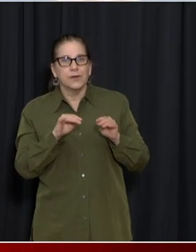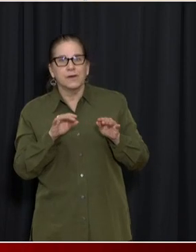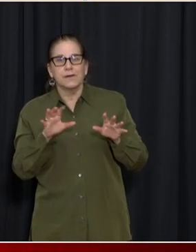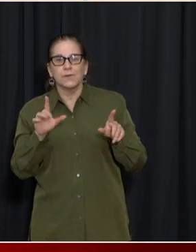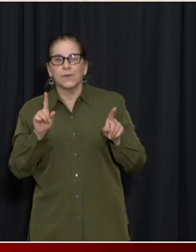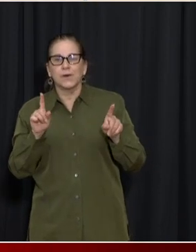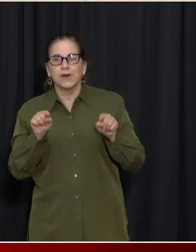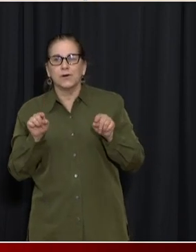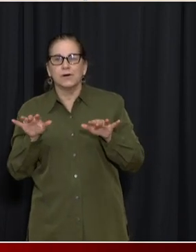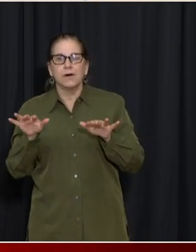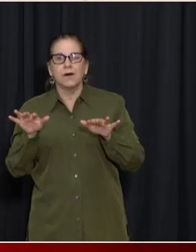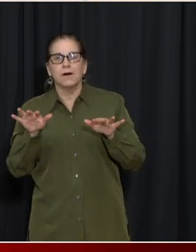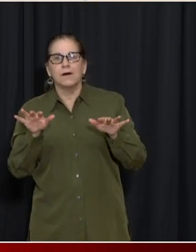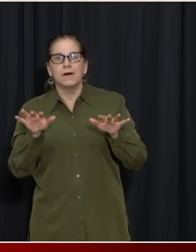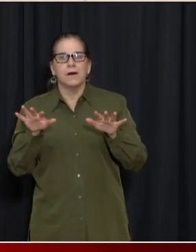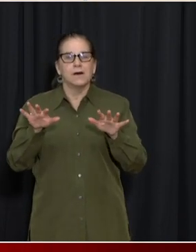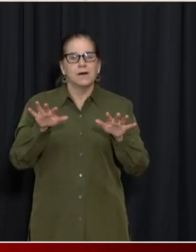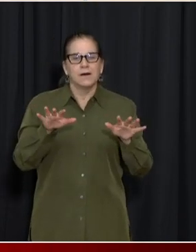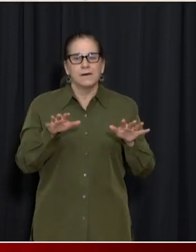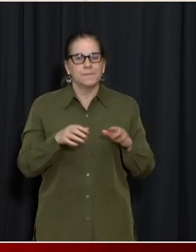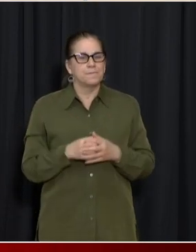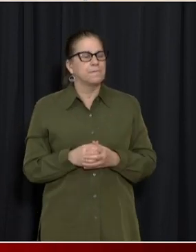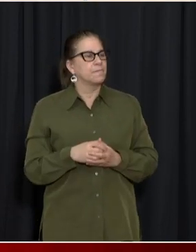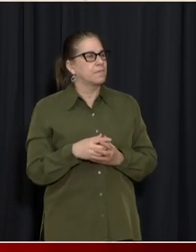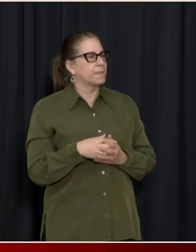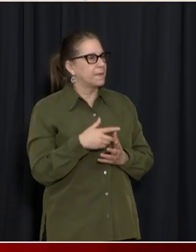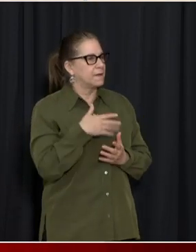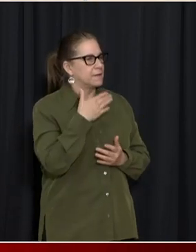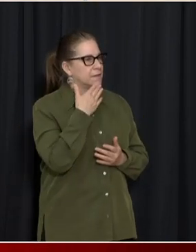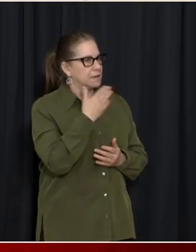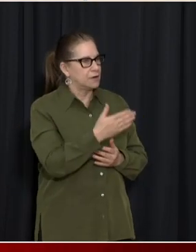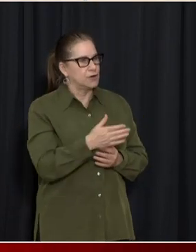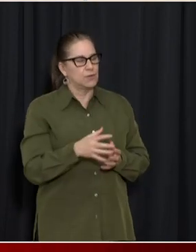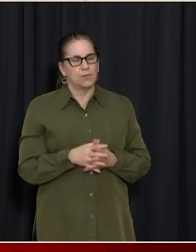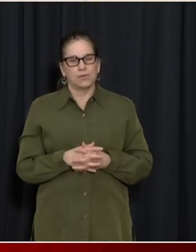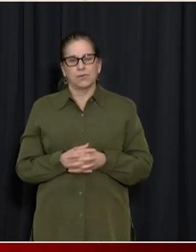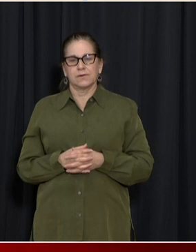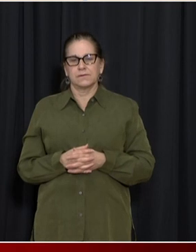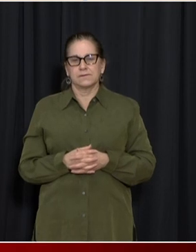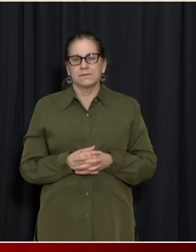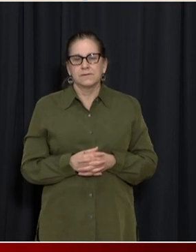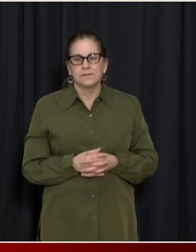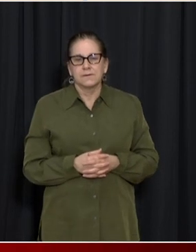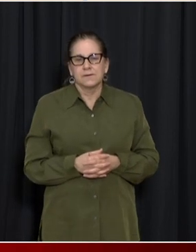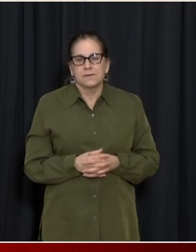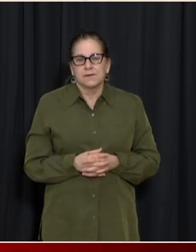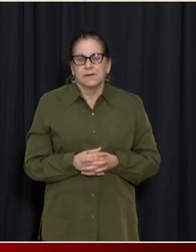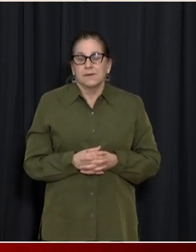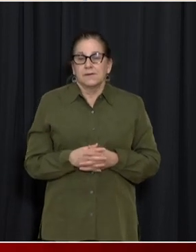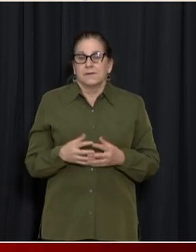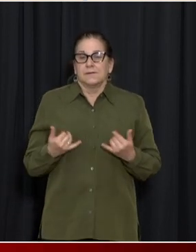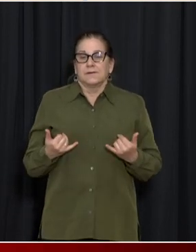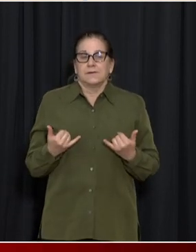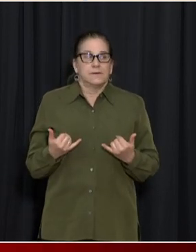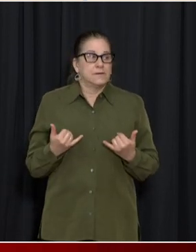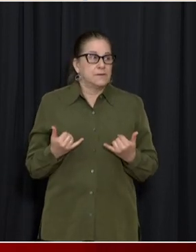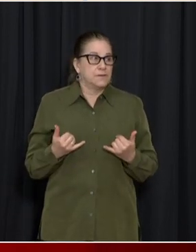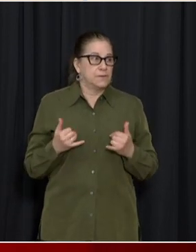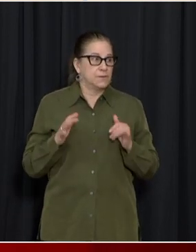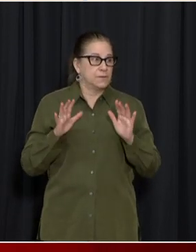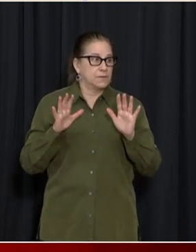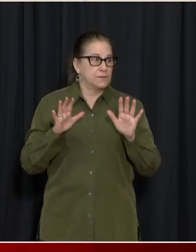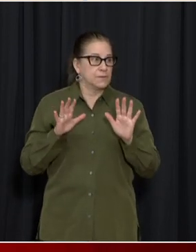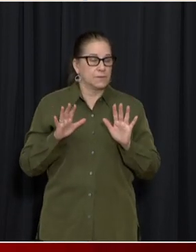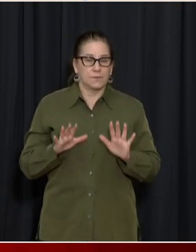Mayor. So we had this is a great opportunity for us to be able to put in context